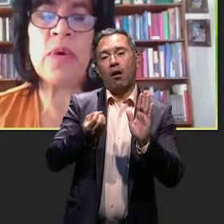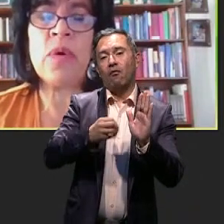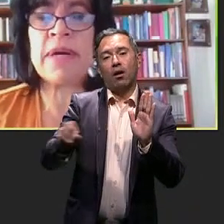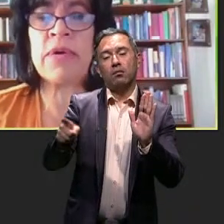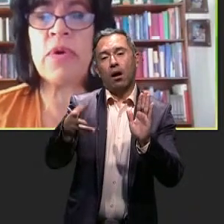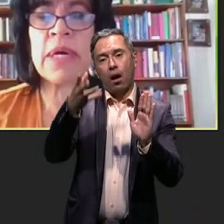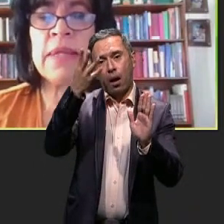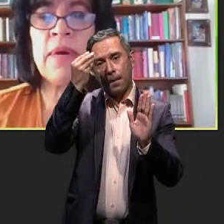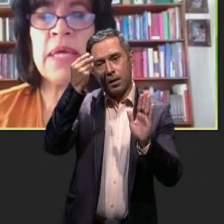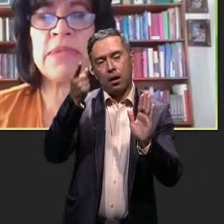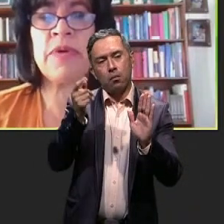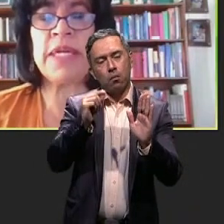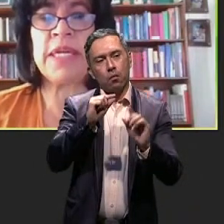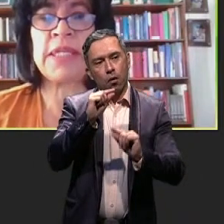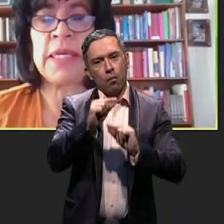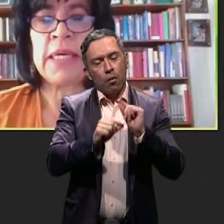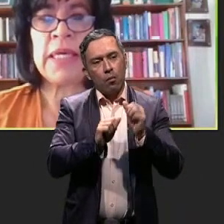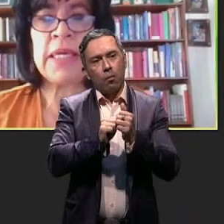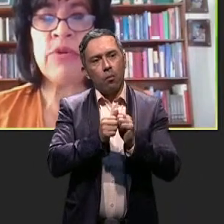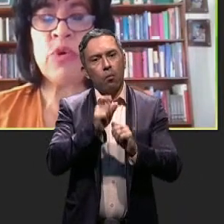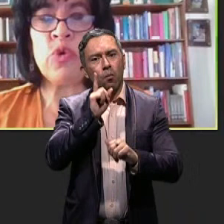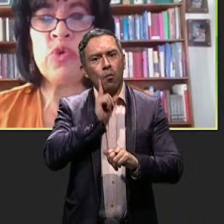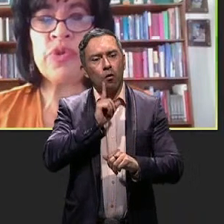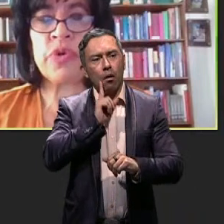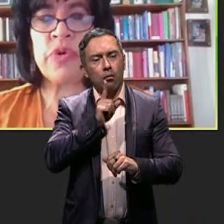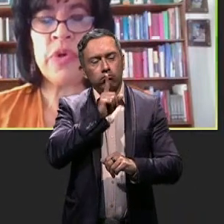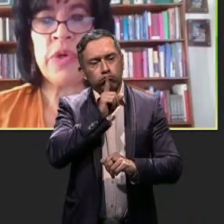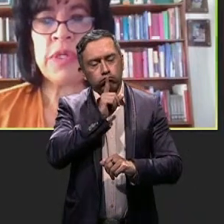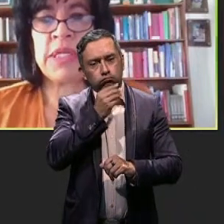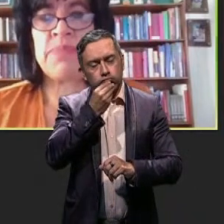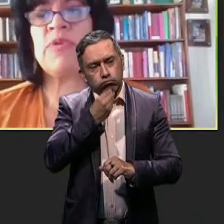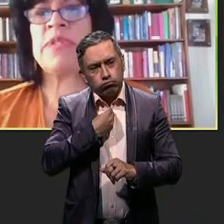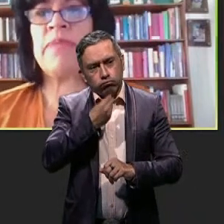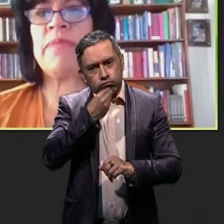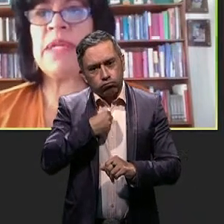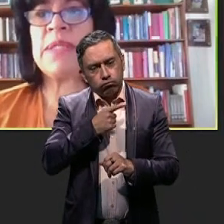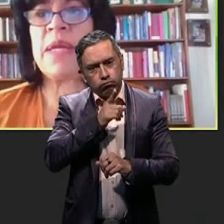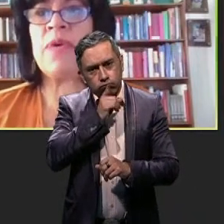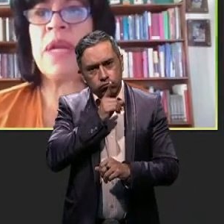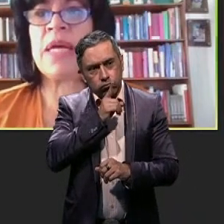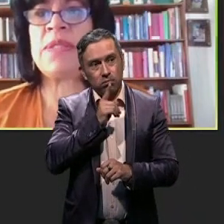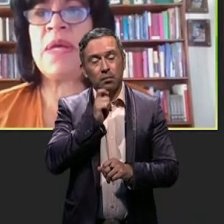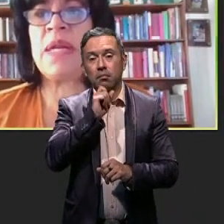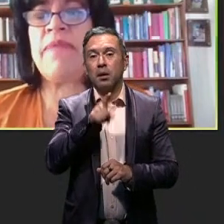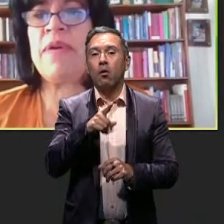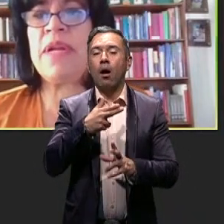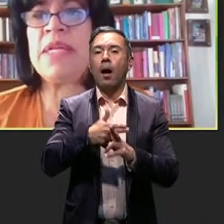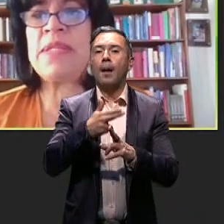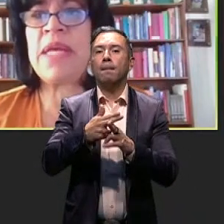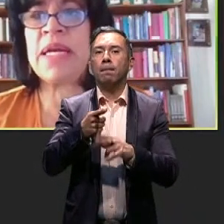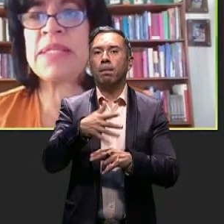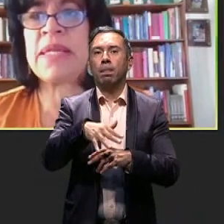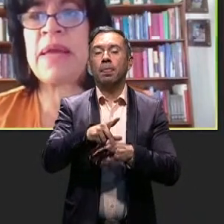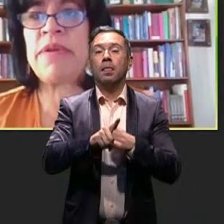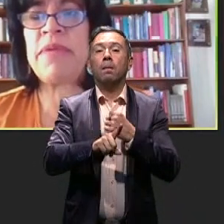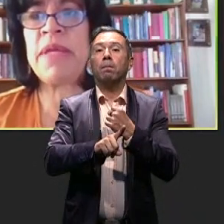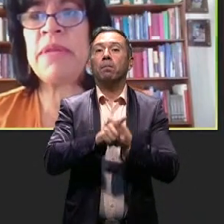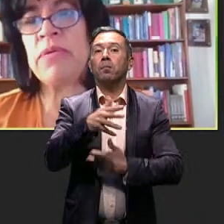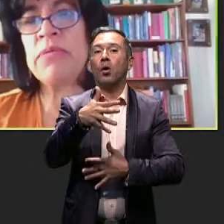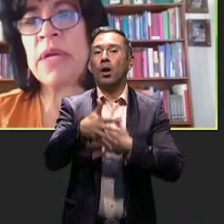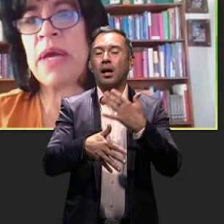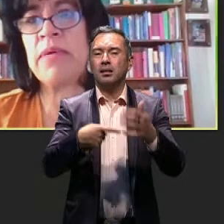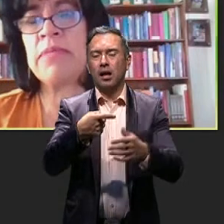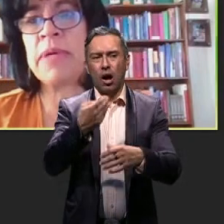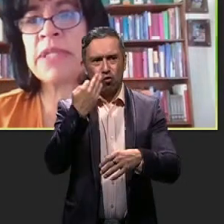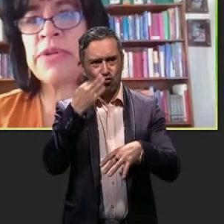be in politics. So this is a discourse that puts women in a situation of violence,